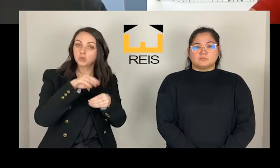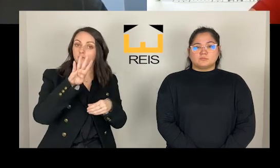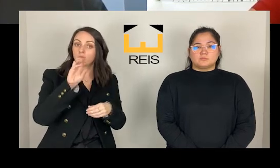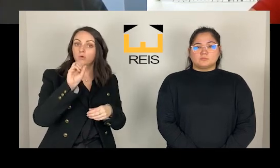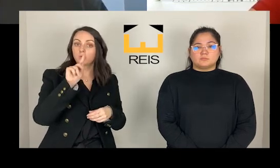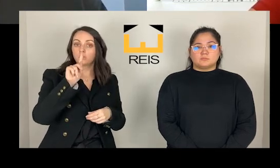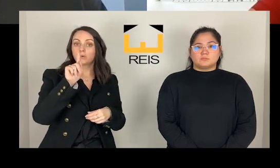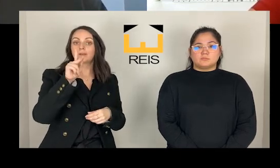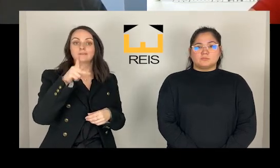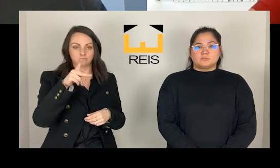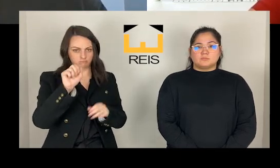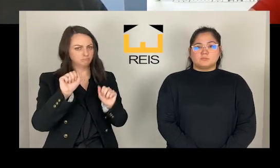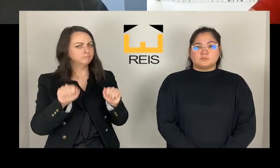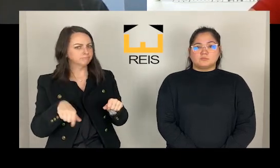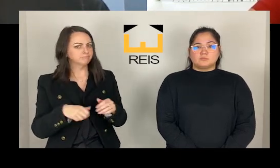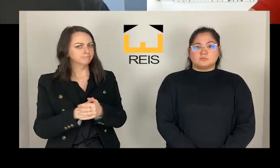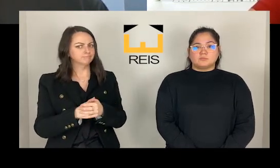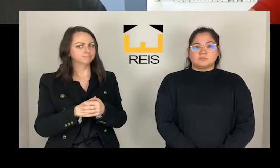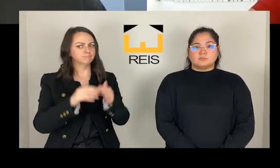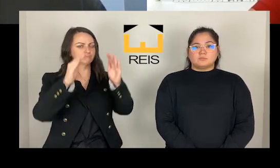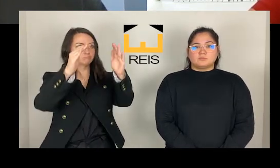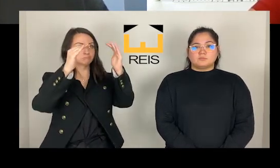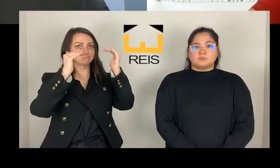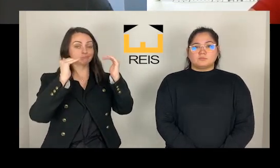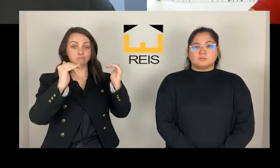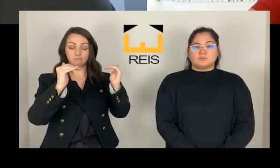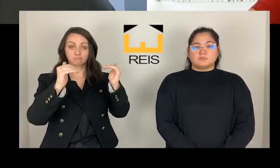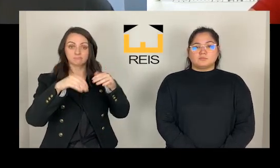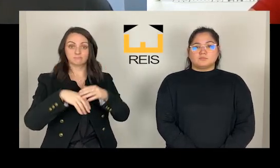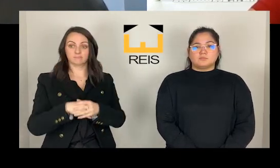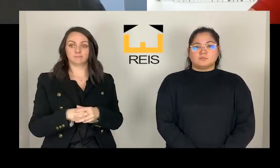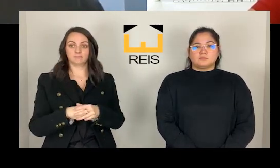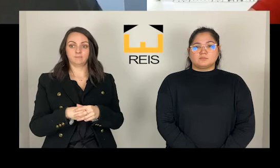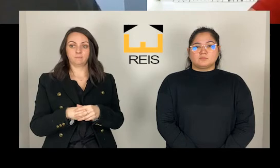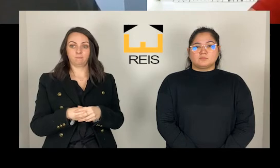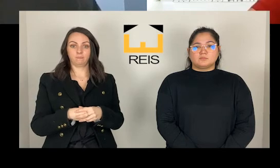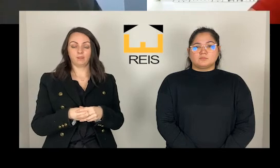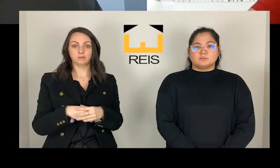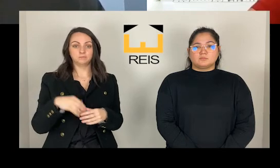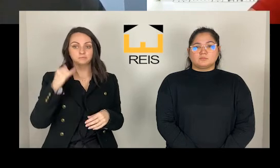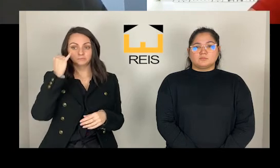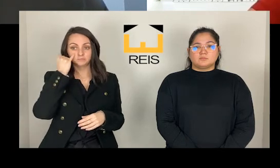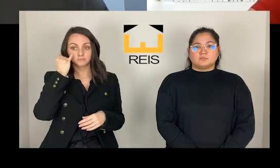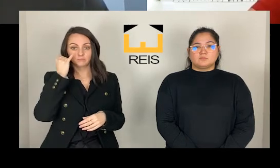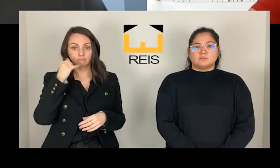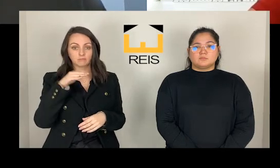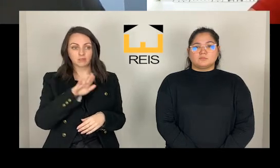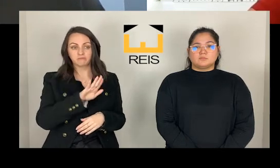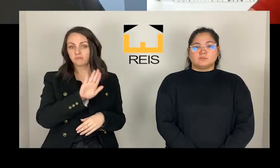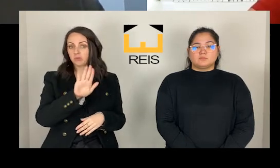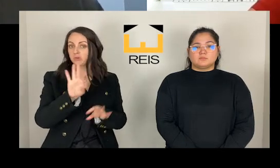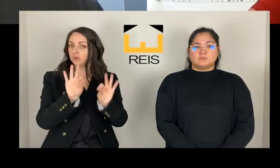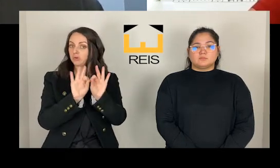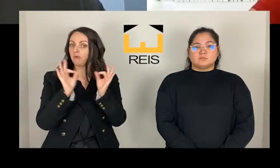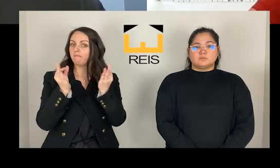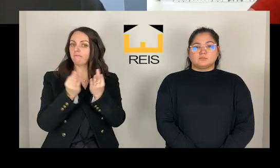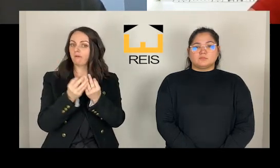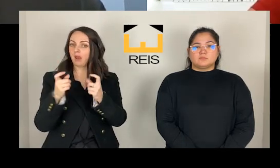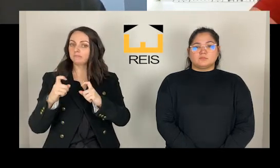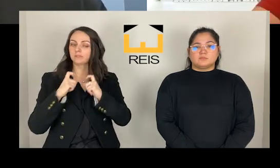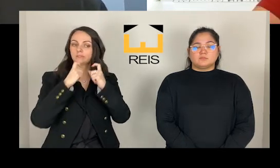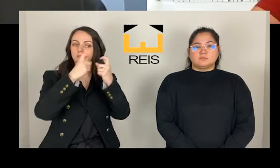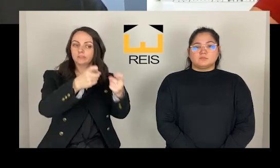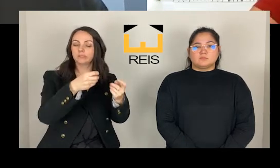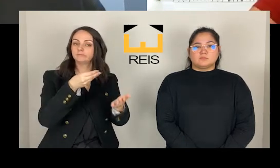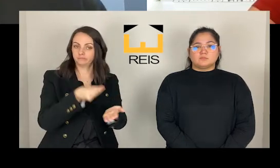The next item or items that can be taken into account, if there's any money from, say, someone in the family who's willing to help you out